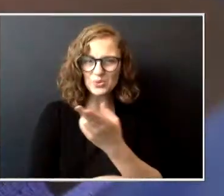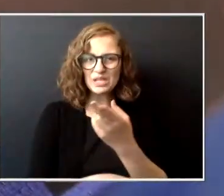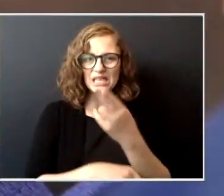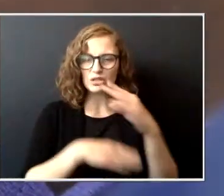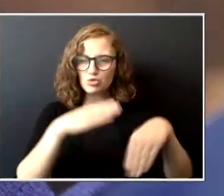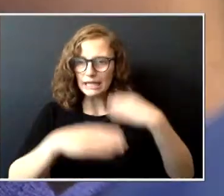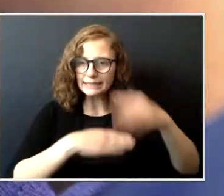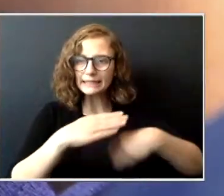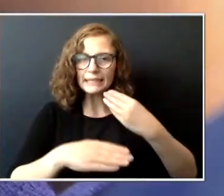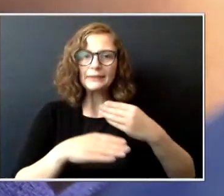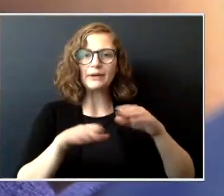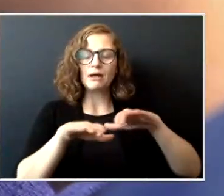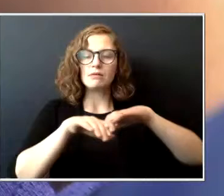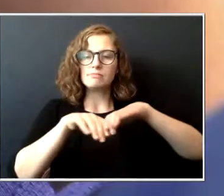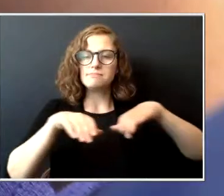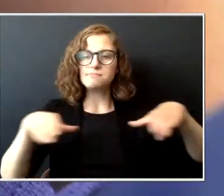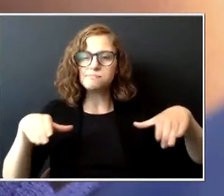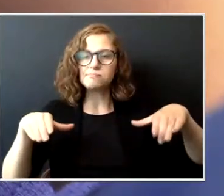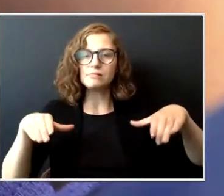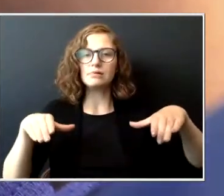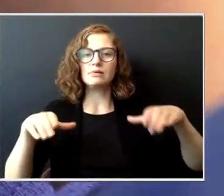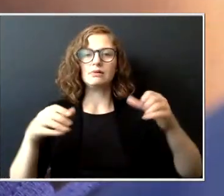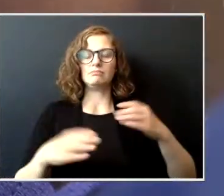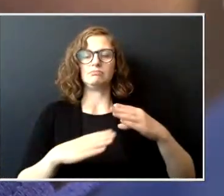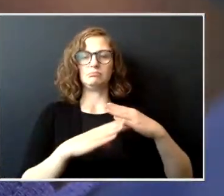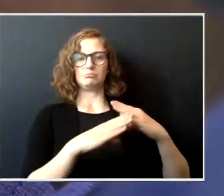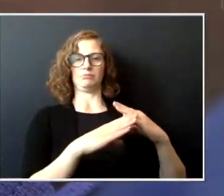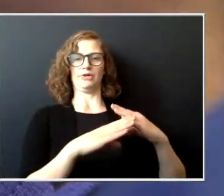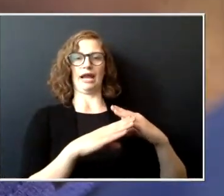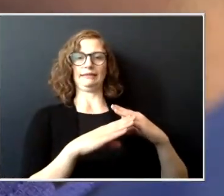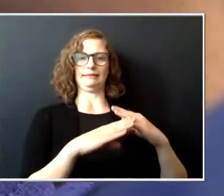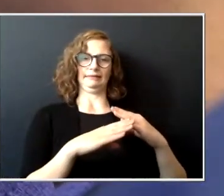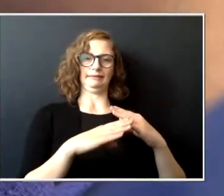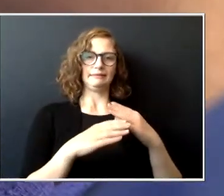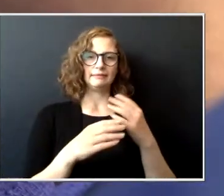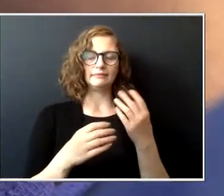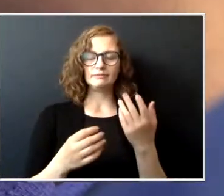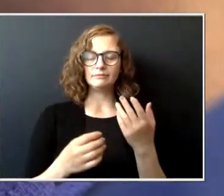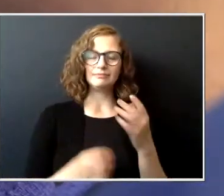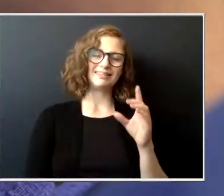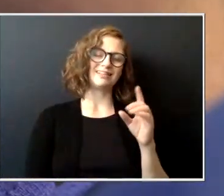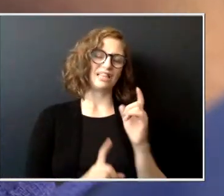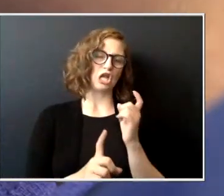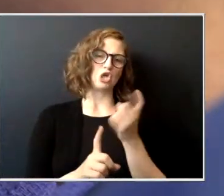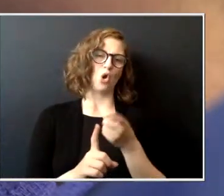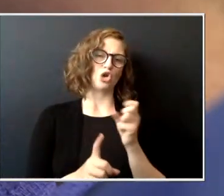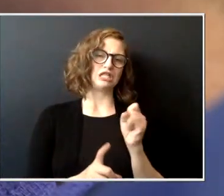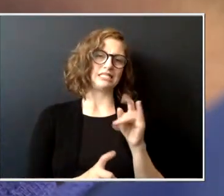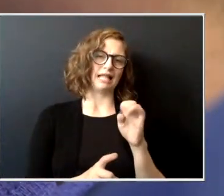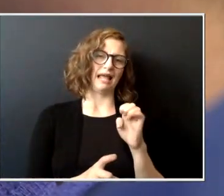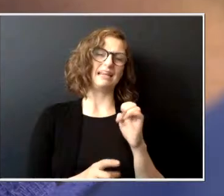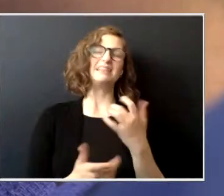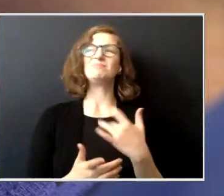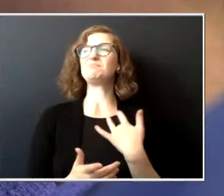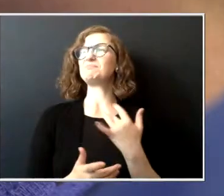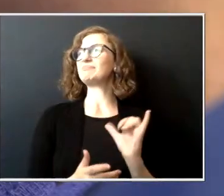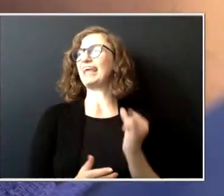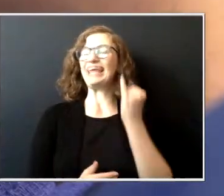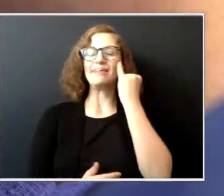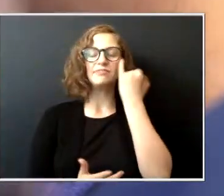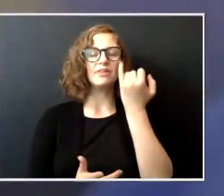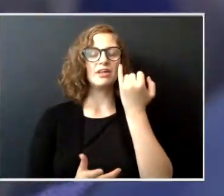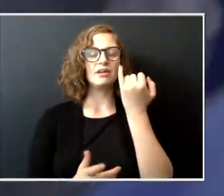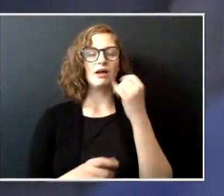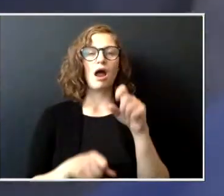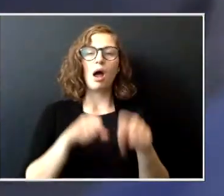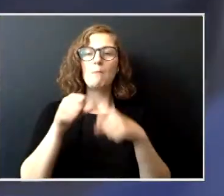thin area that we injured can heal. It heals a lot like if you've had a road rash or a brush